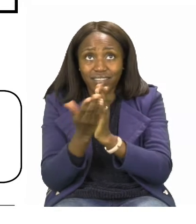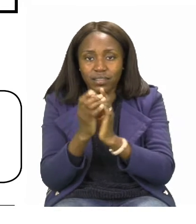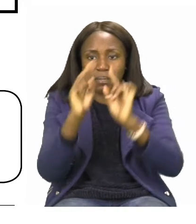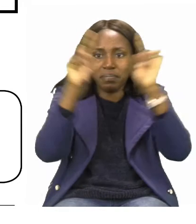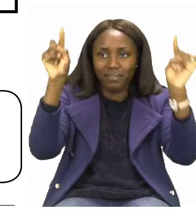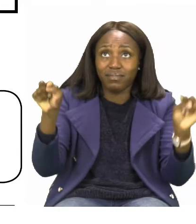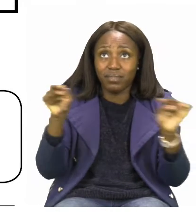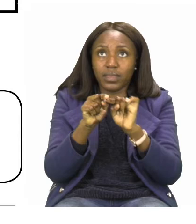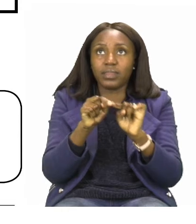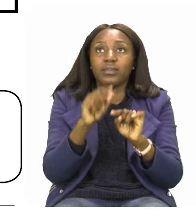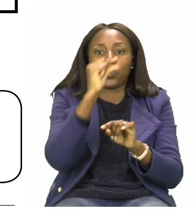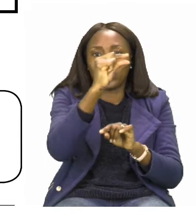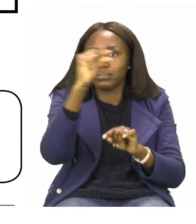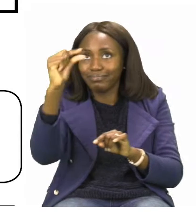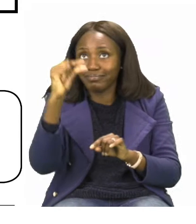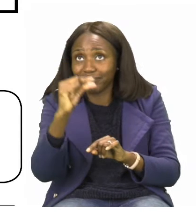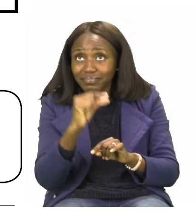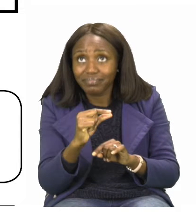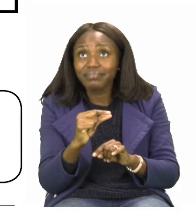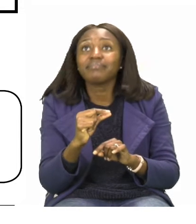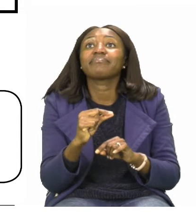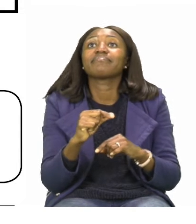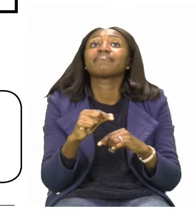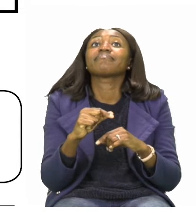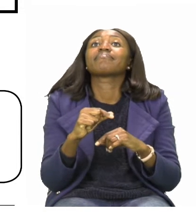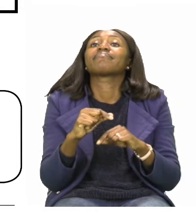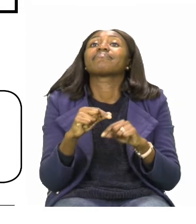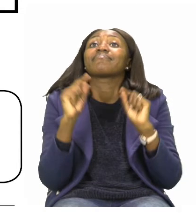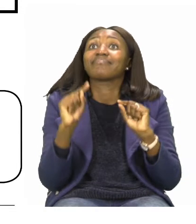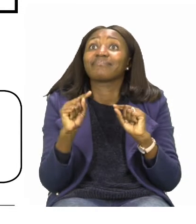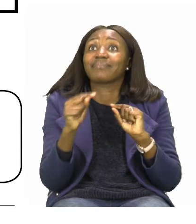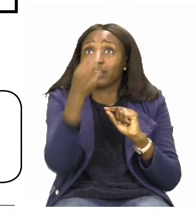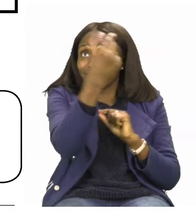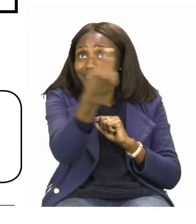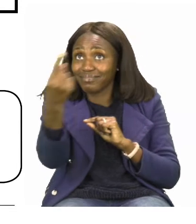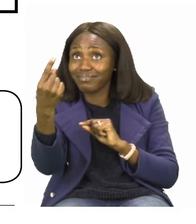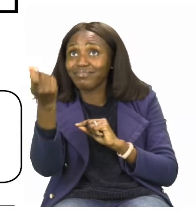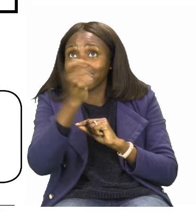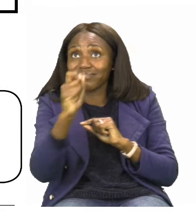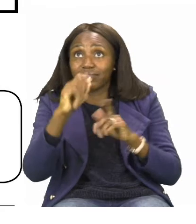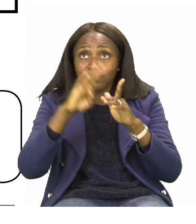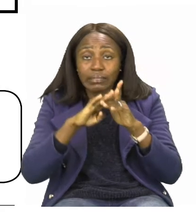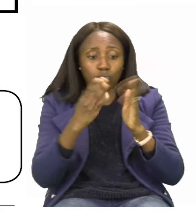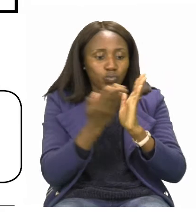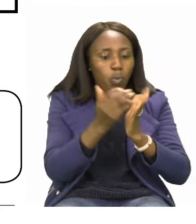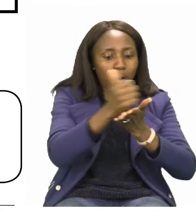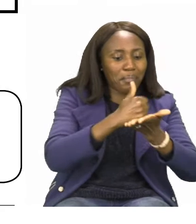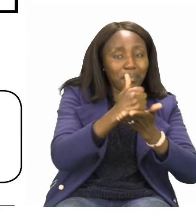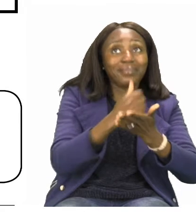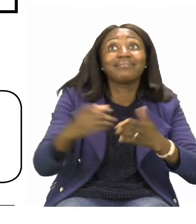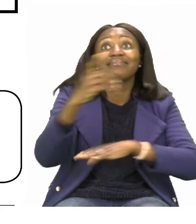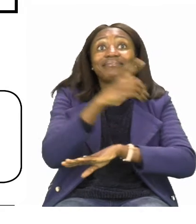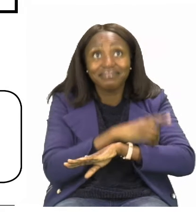the box. It's going to be our job to write about cleanup day at school. We have